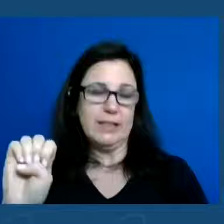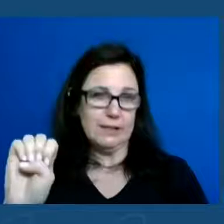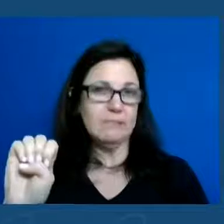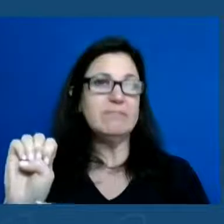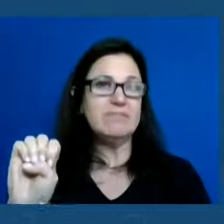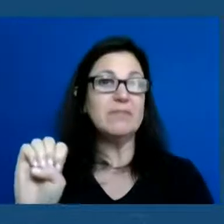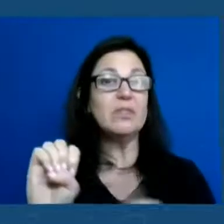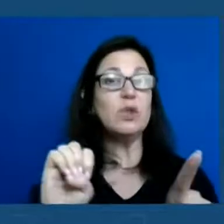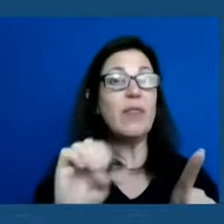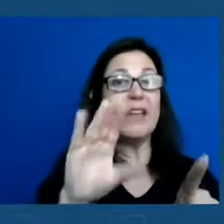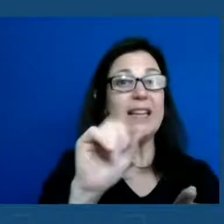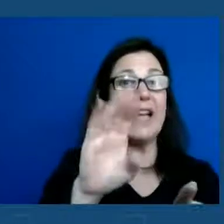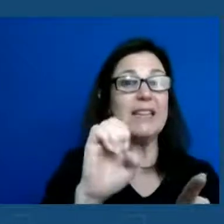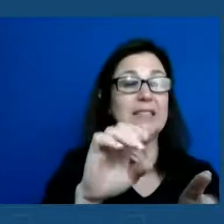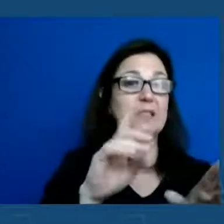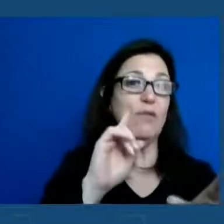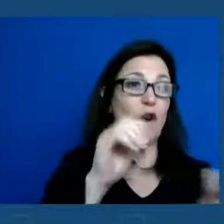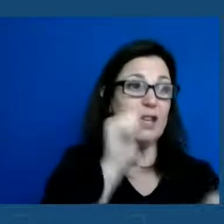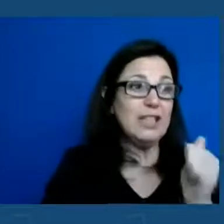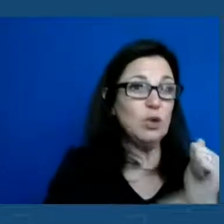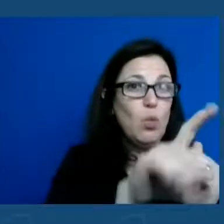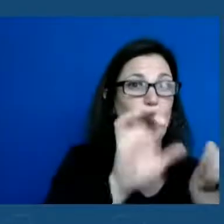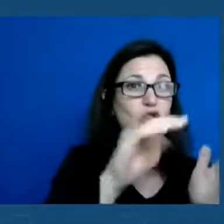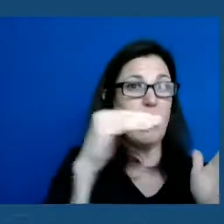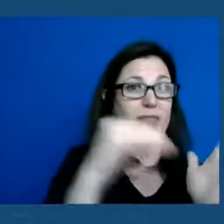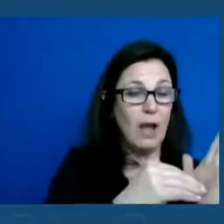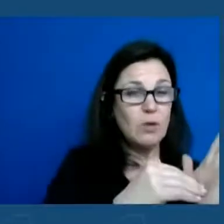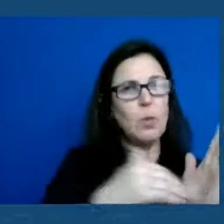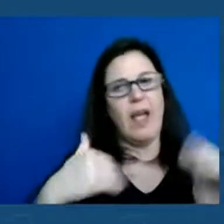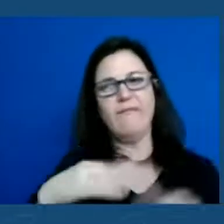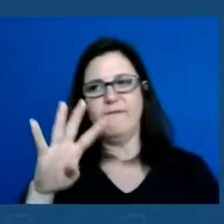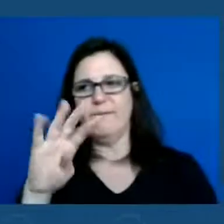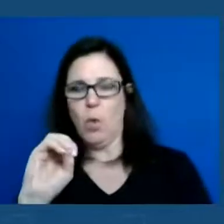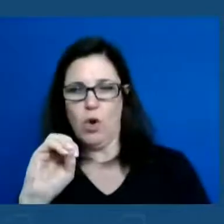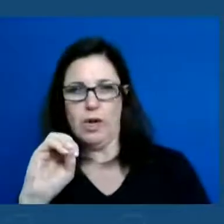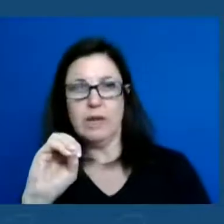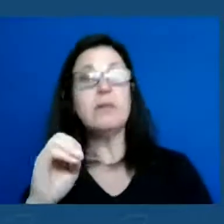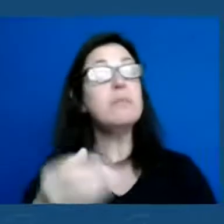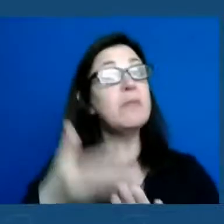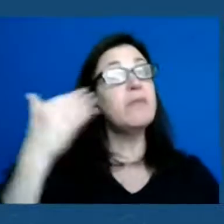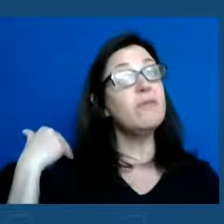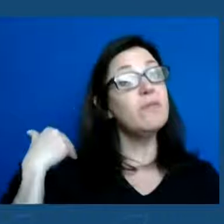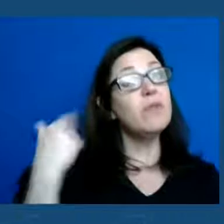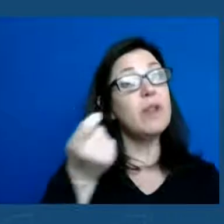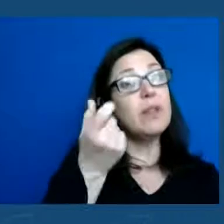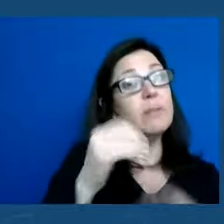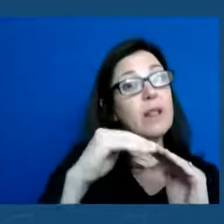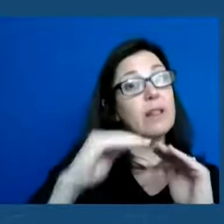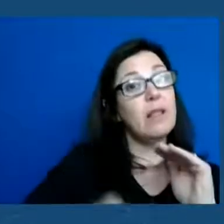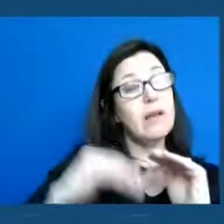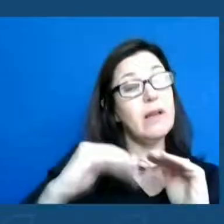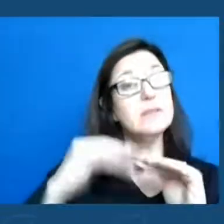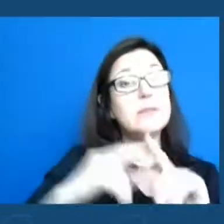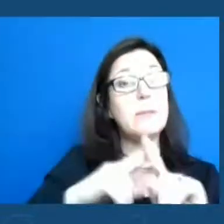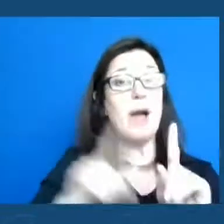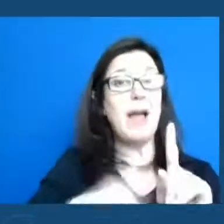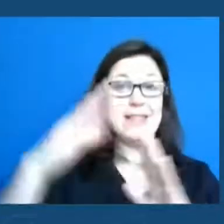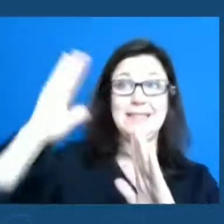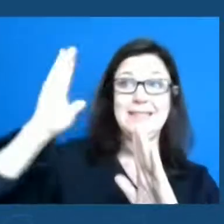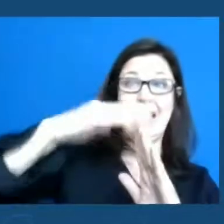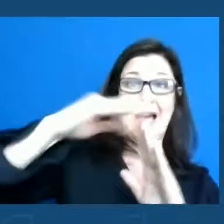per 100,000 statewide are about 40 now. And we were quite a bit lower, except at our peak, we were